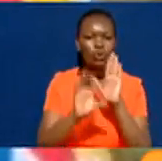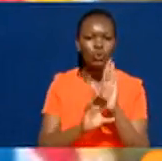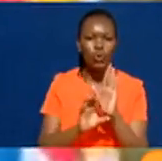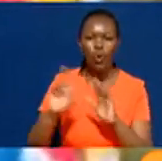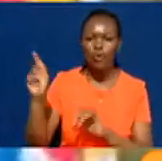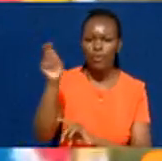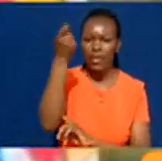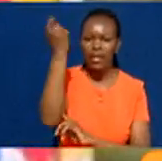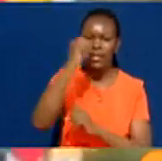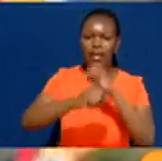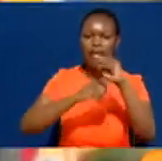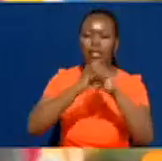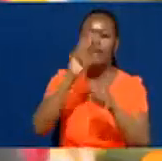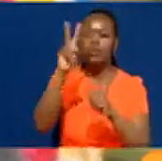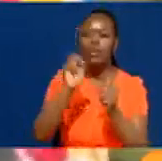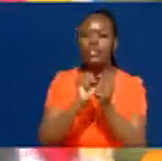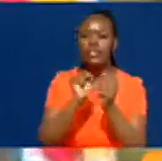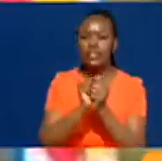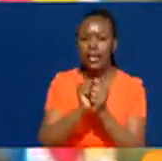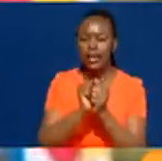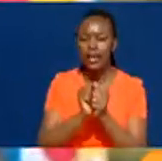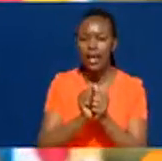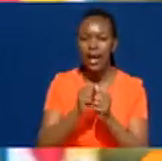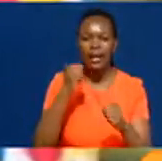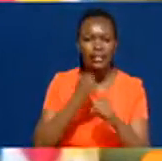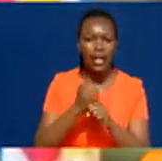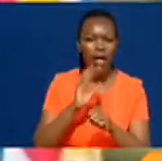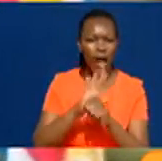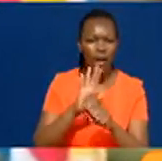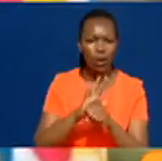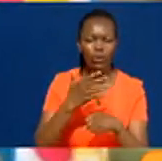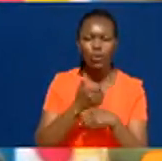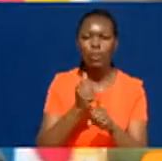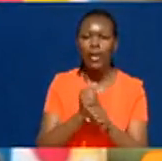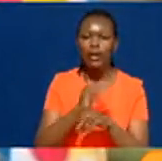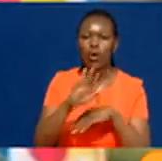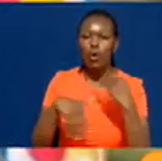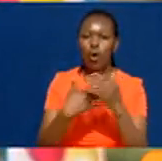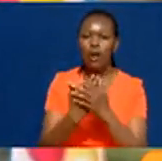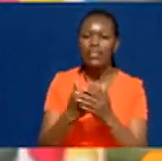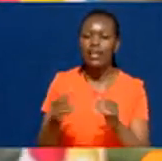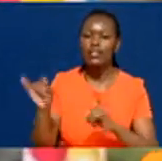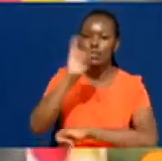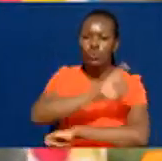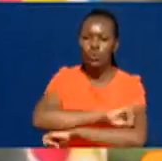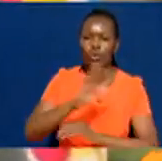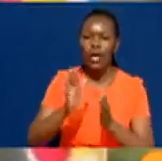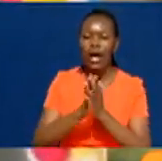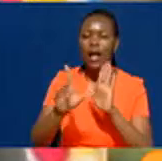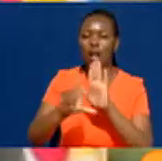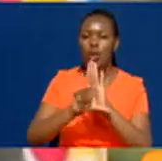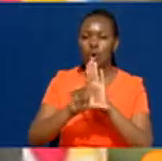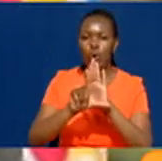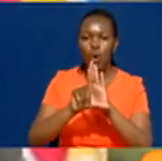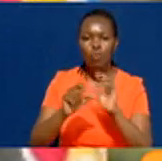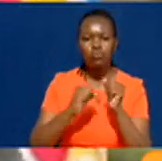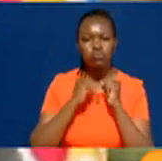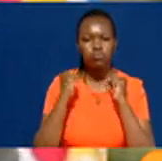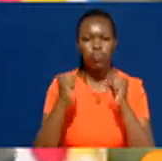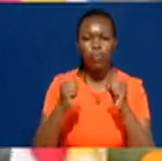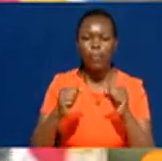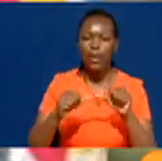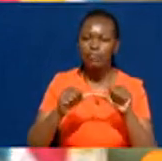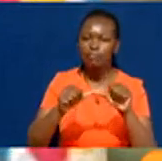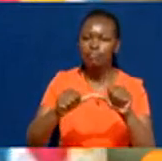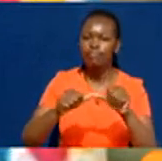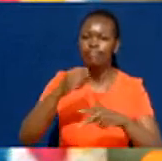2010 has done a lot to create comfort in institutions and the rule of law, and we continue to make encouraging